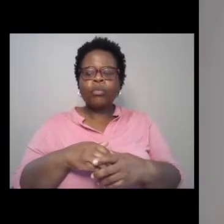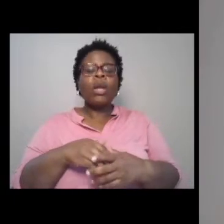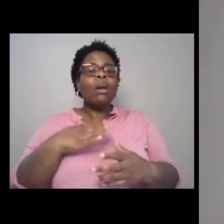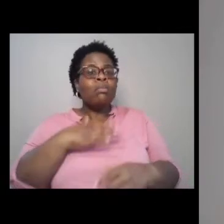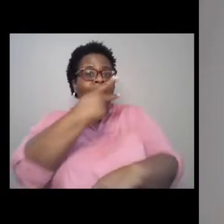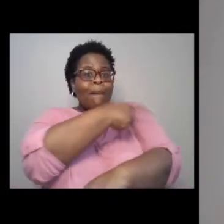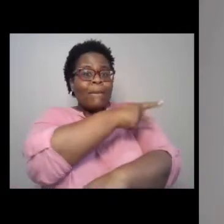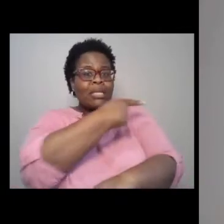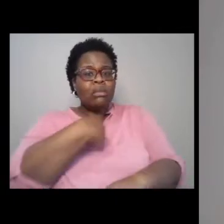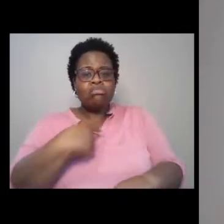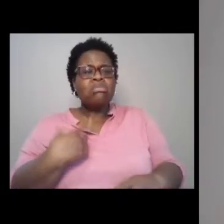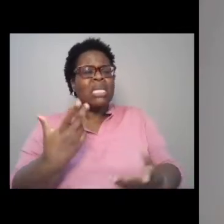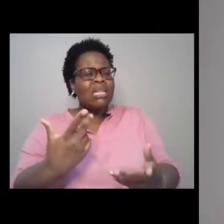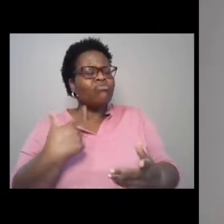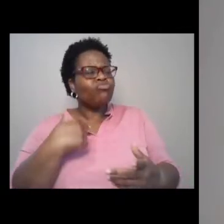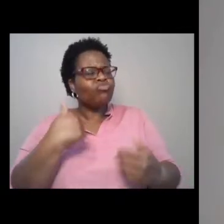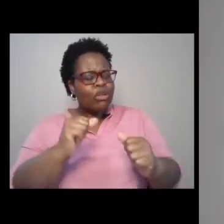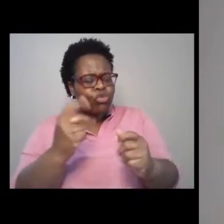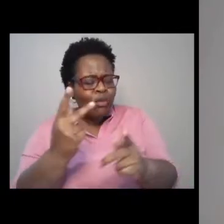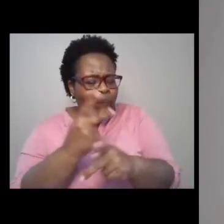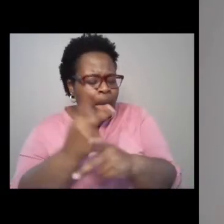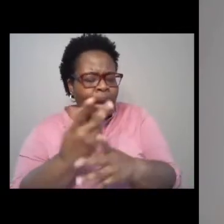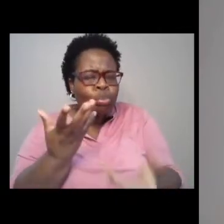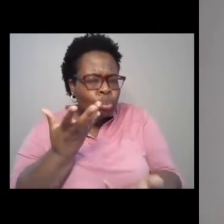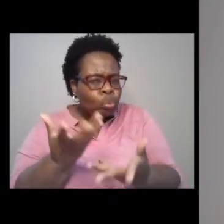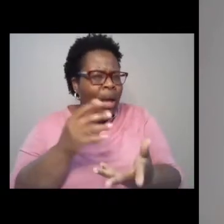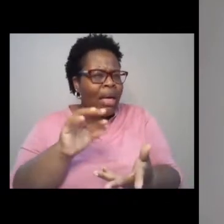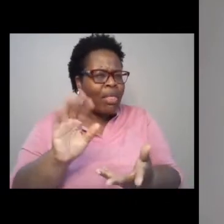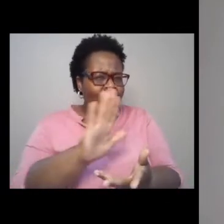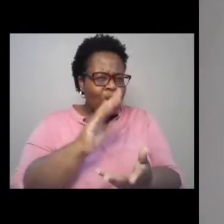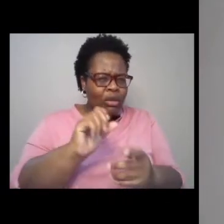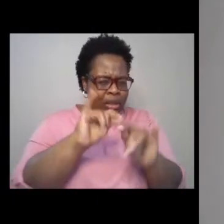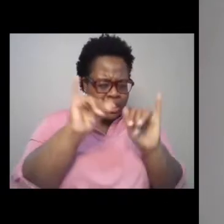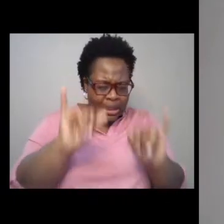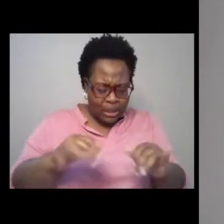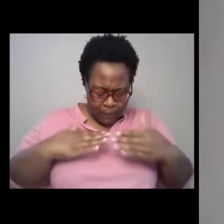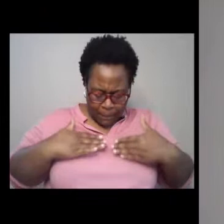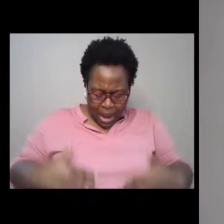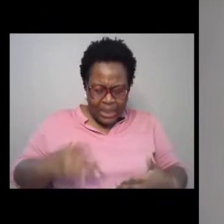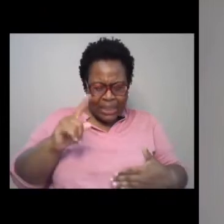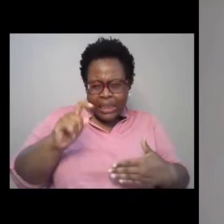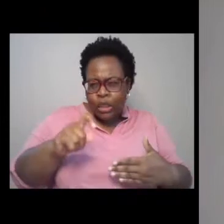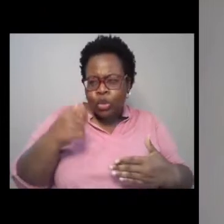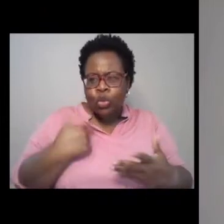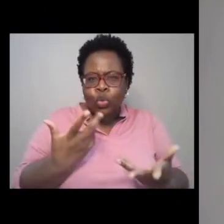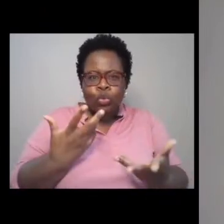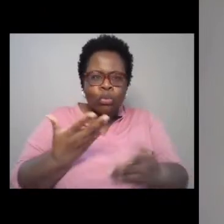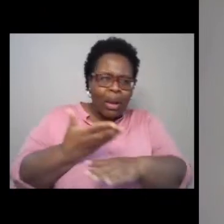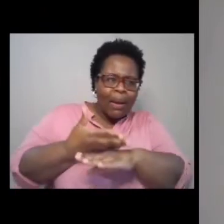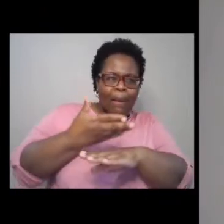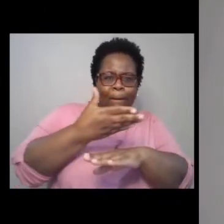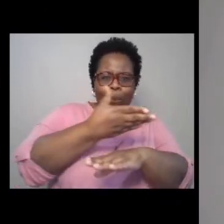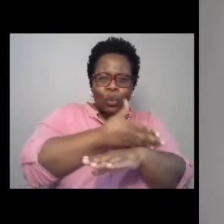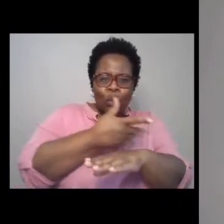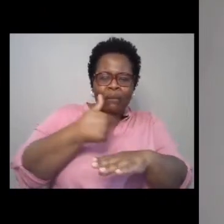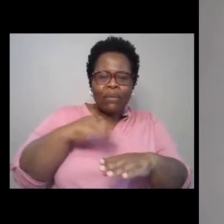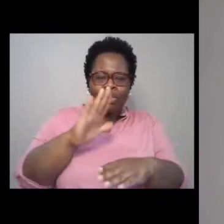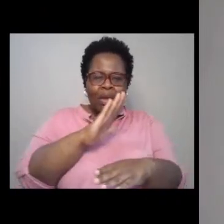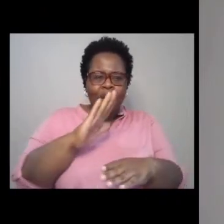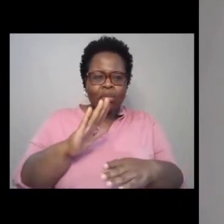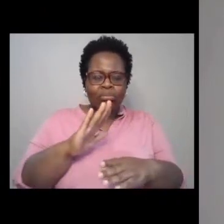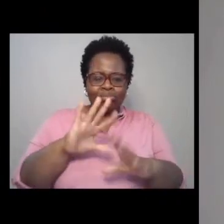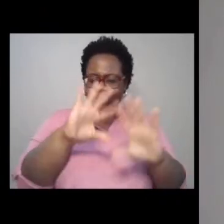system needs to enhance their overall functioning? And what is it that I need to remove again to enhance their